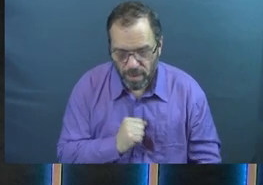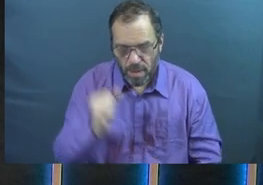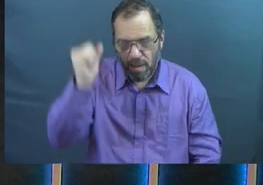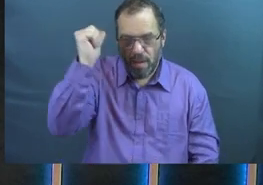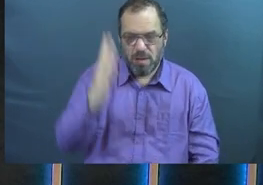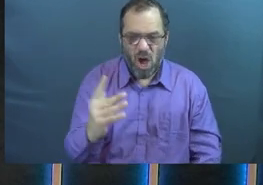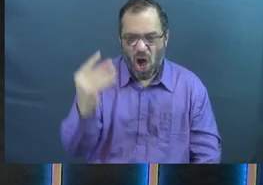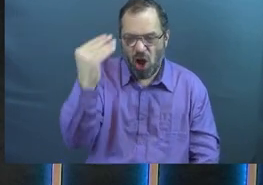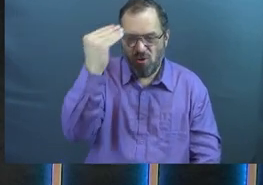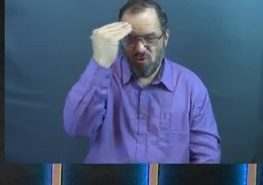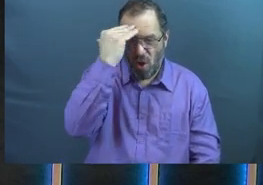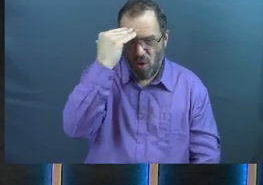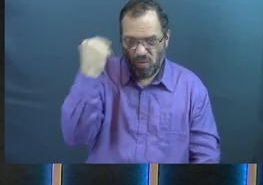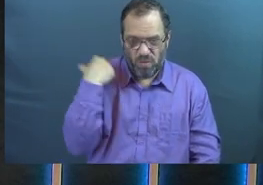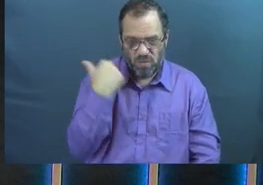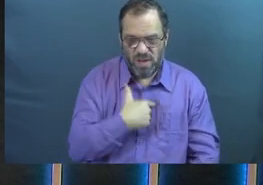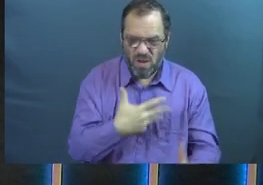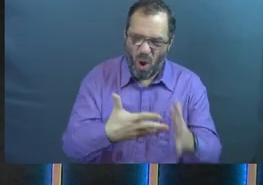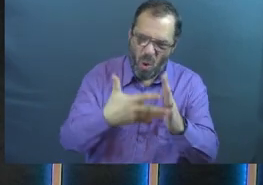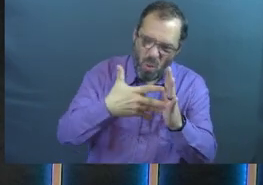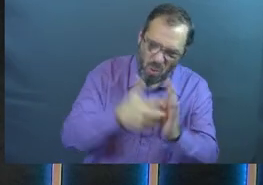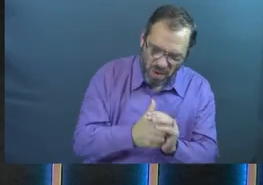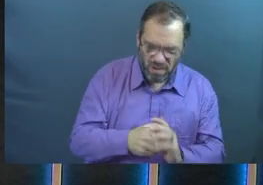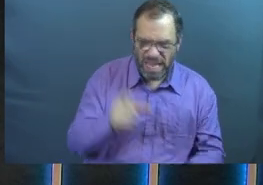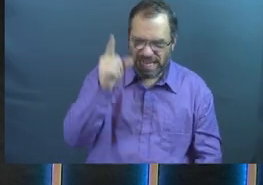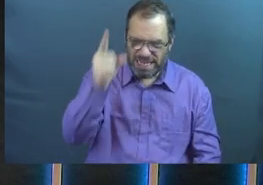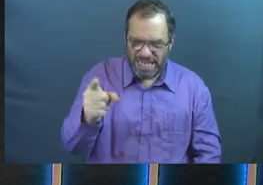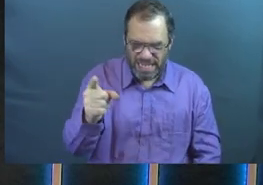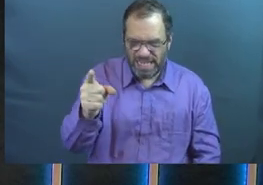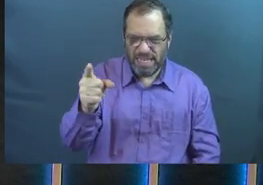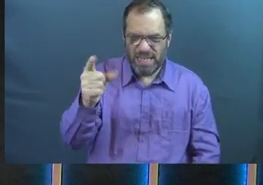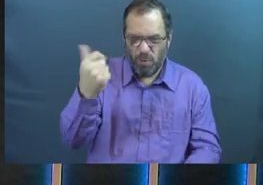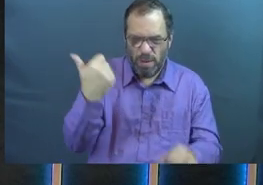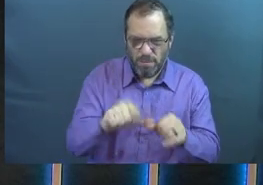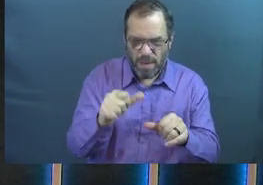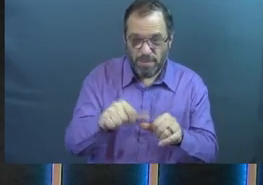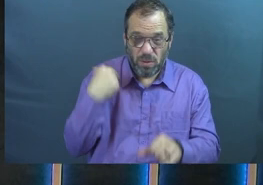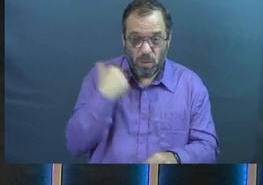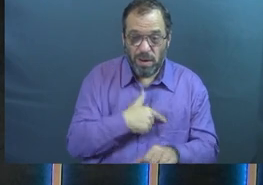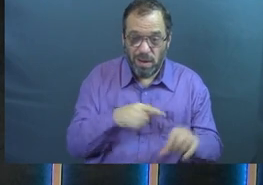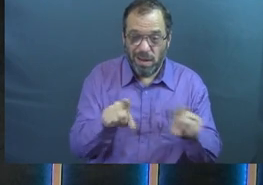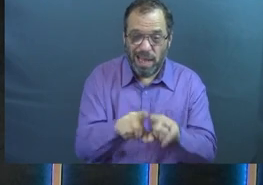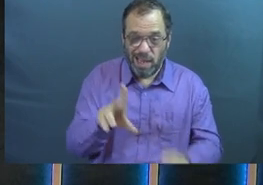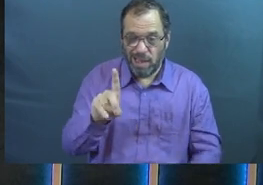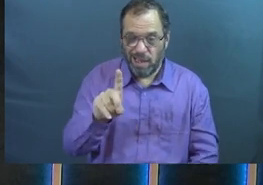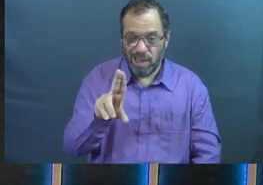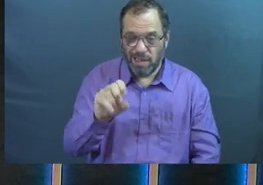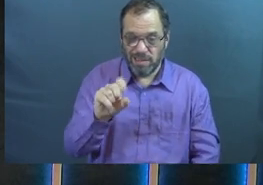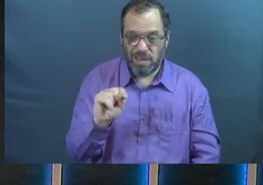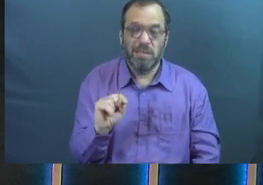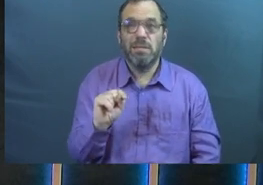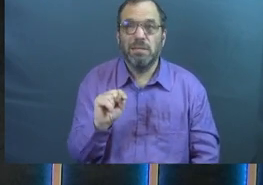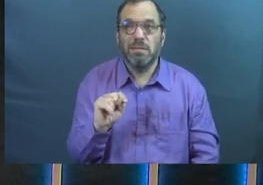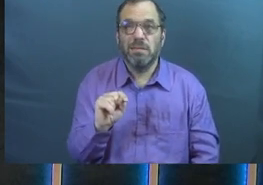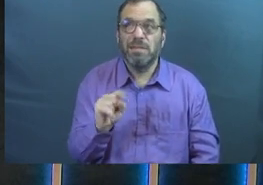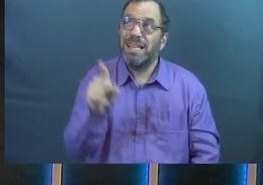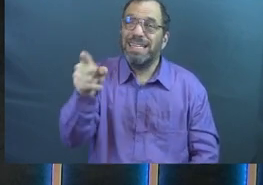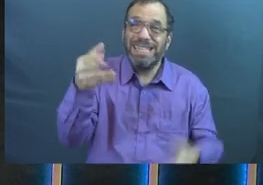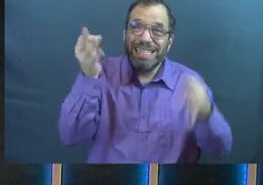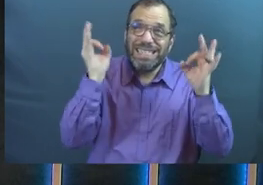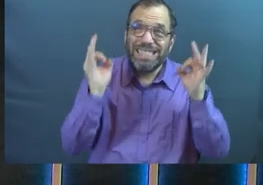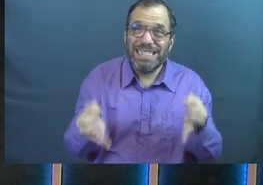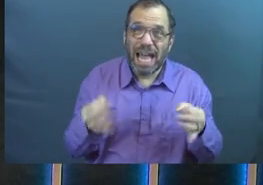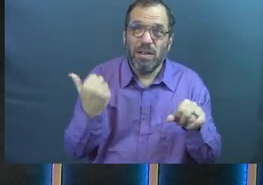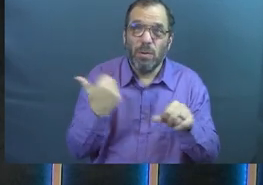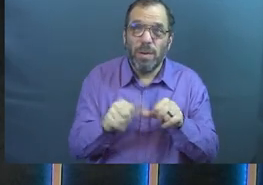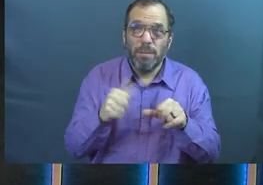For God knows how weak we are, and he remembers that we are only dust. Amen. He chooses